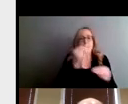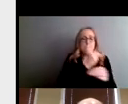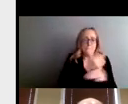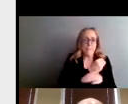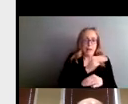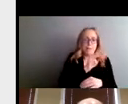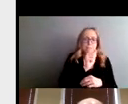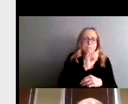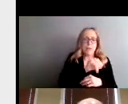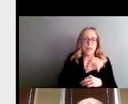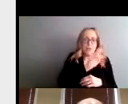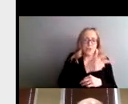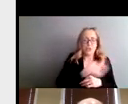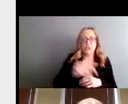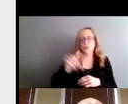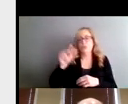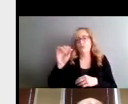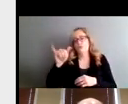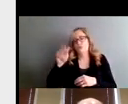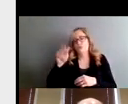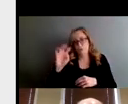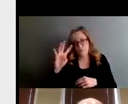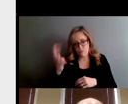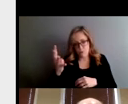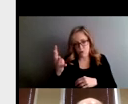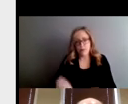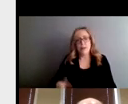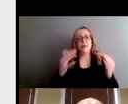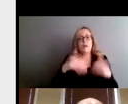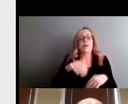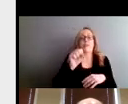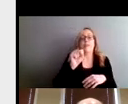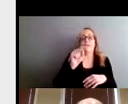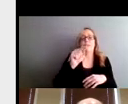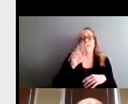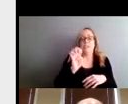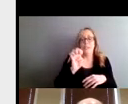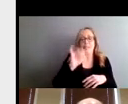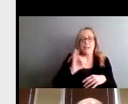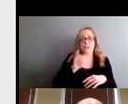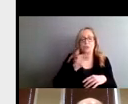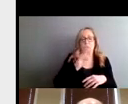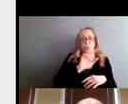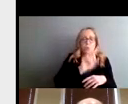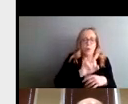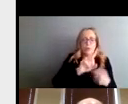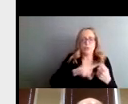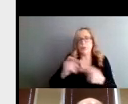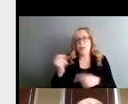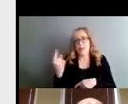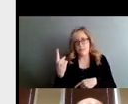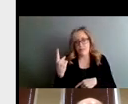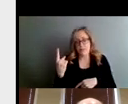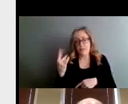4th, and for the science, technology, engineering exam, June 1 through June 11. So that's the most